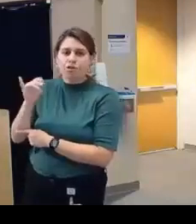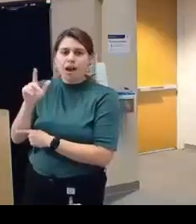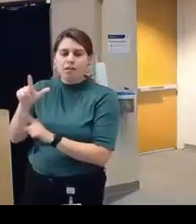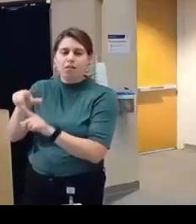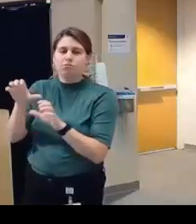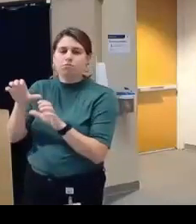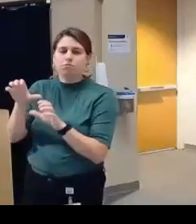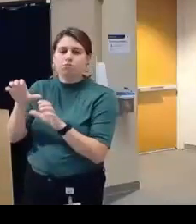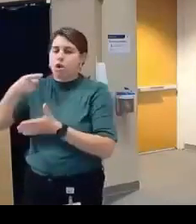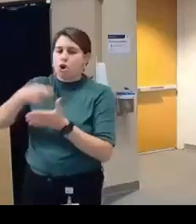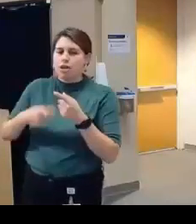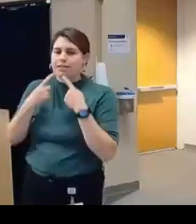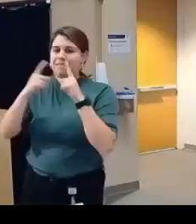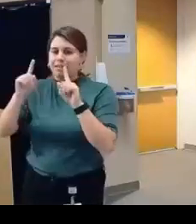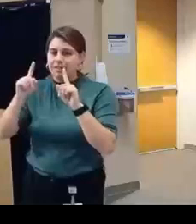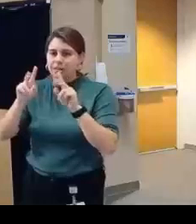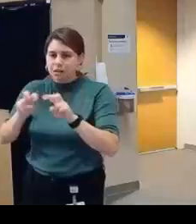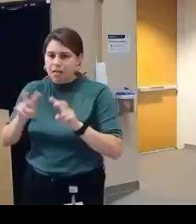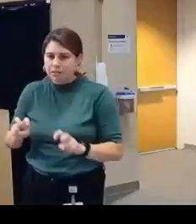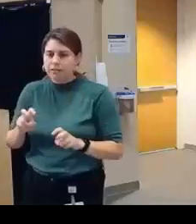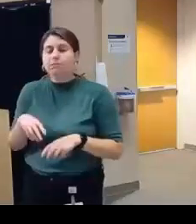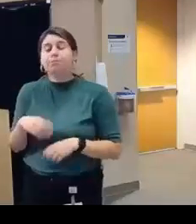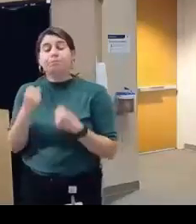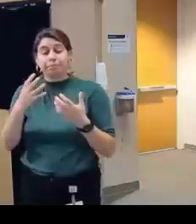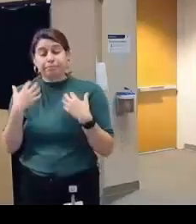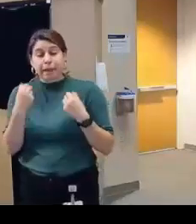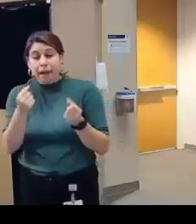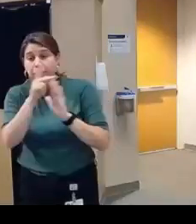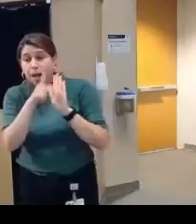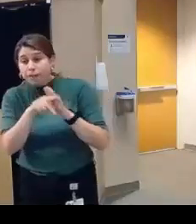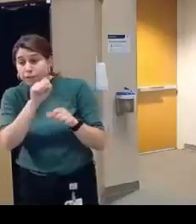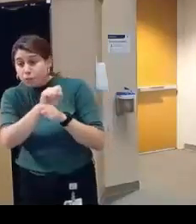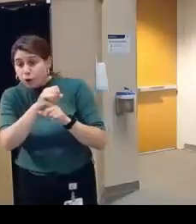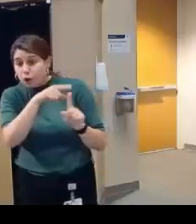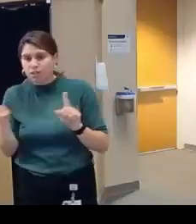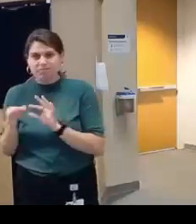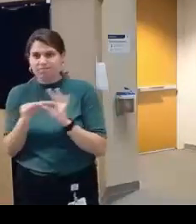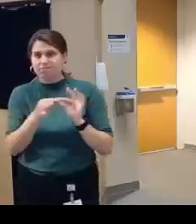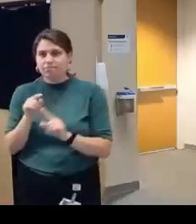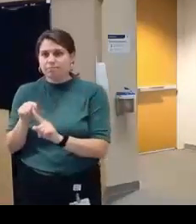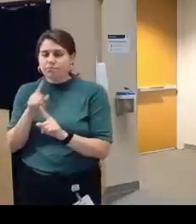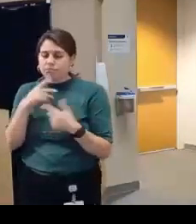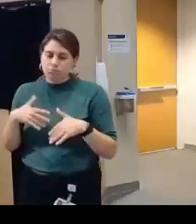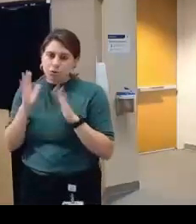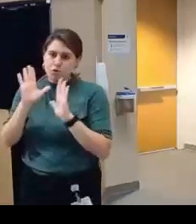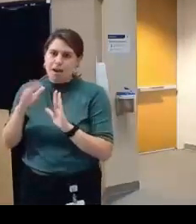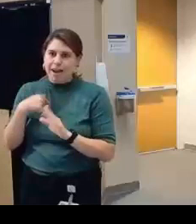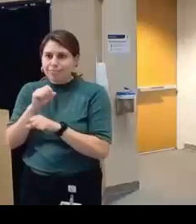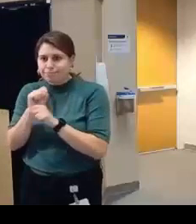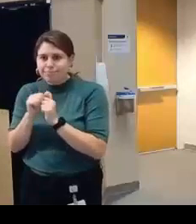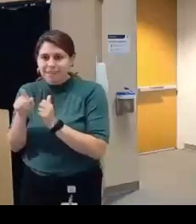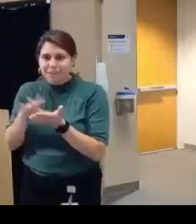cost effectiveness, how you make this argument, a lot of health policy work in the Netherlands. So he's just been great to learn